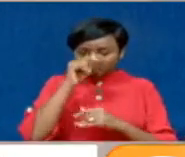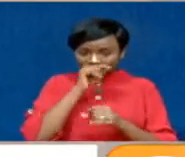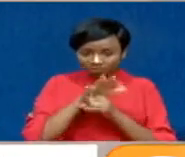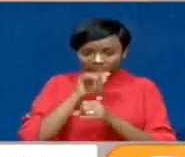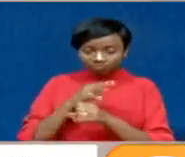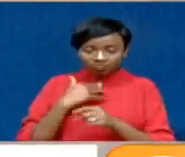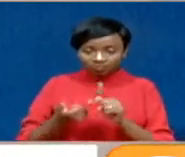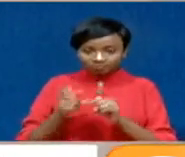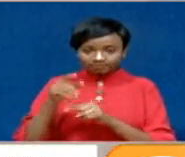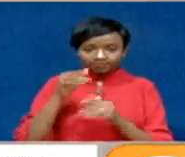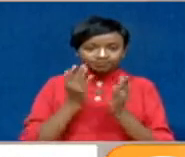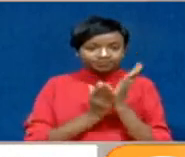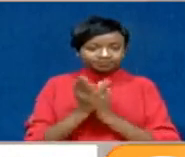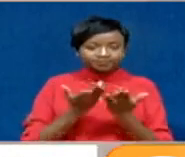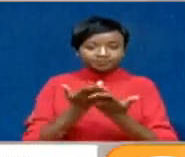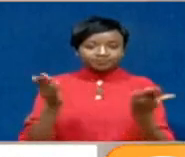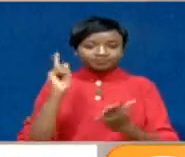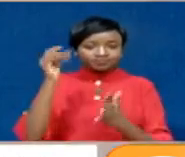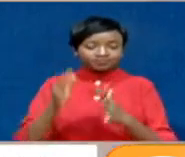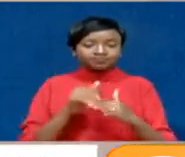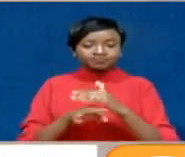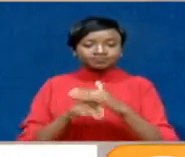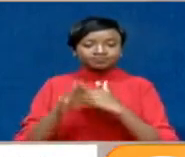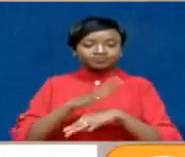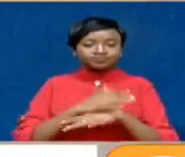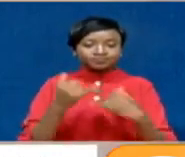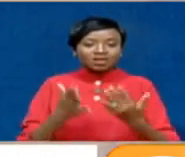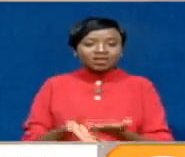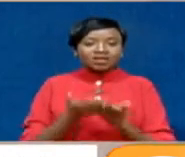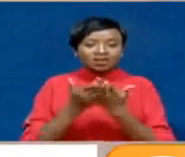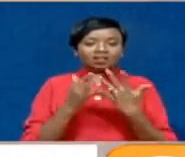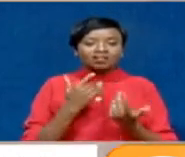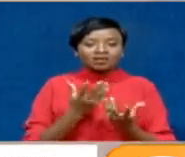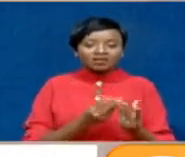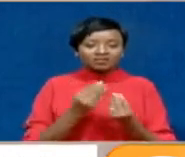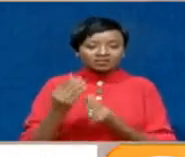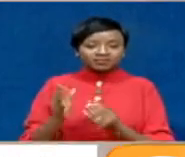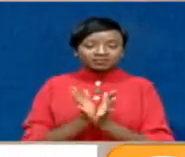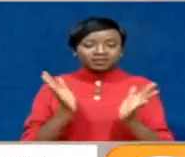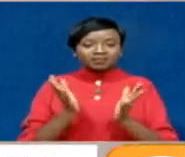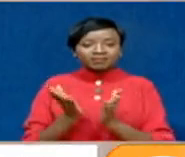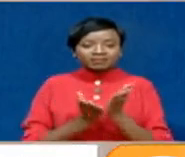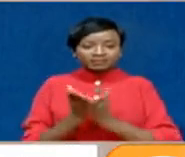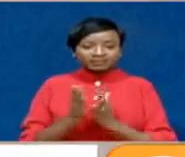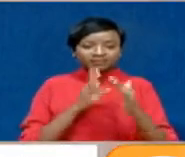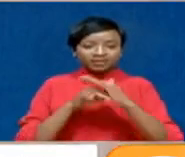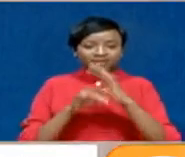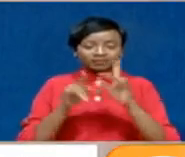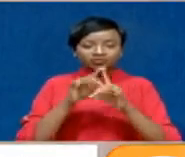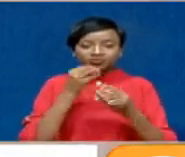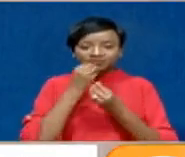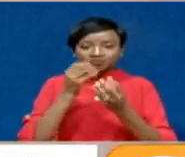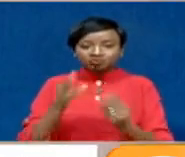increase the number of services that Kenyans can access online in a bid to ease public services and information provision. The